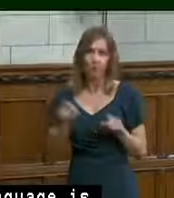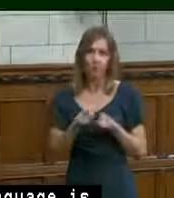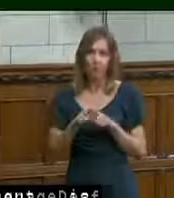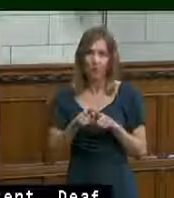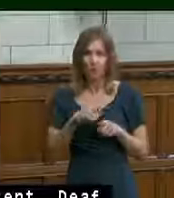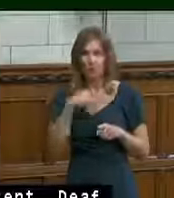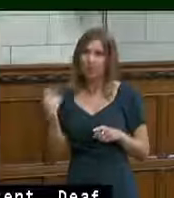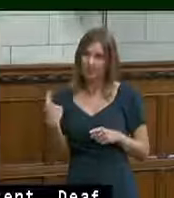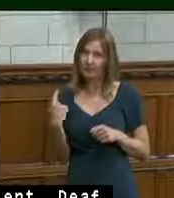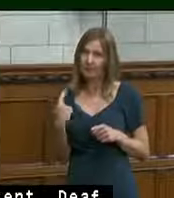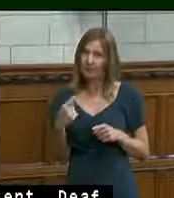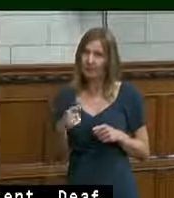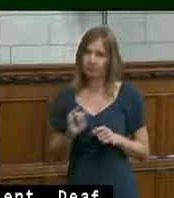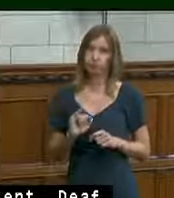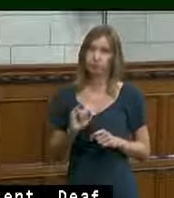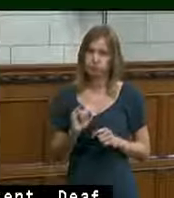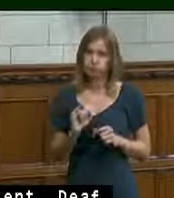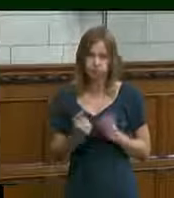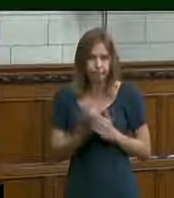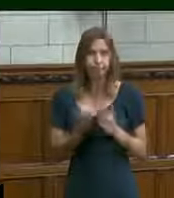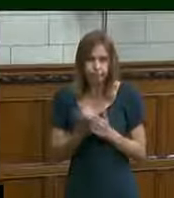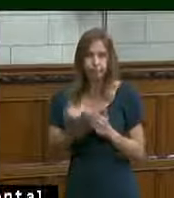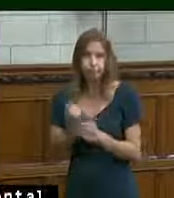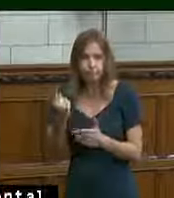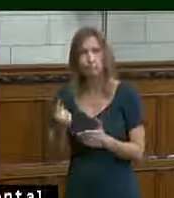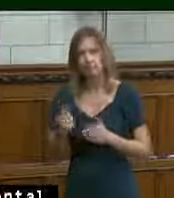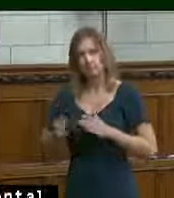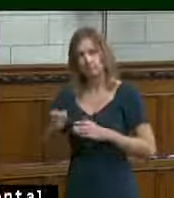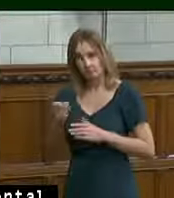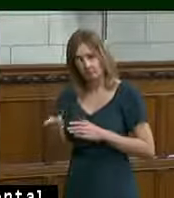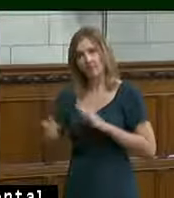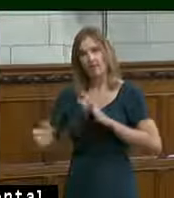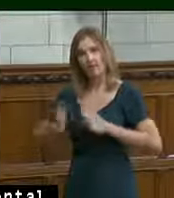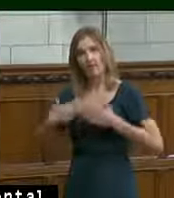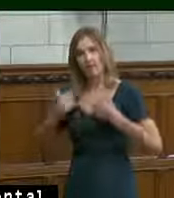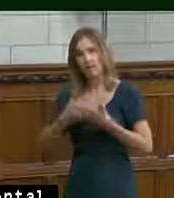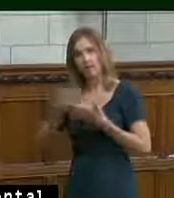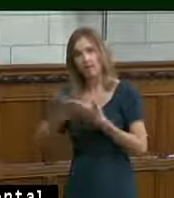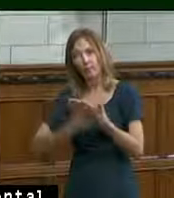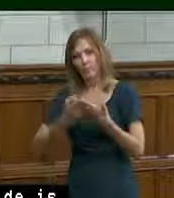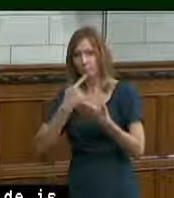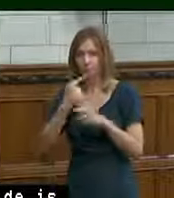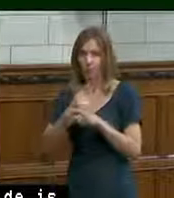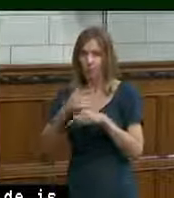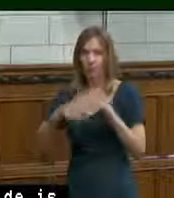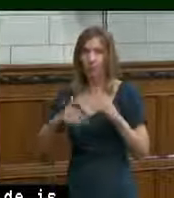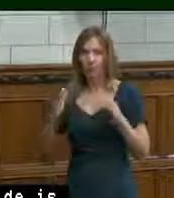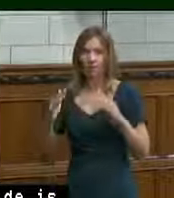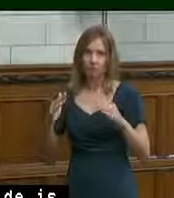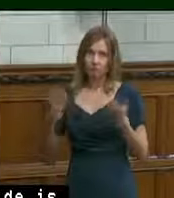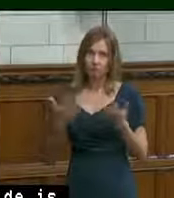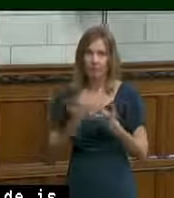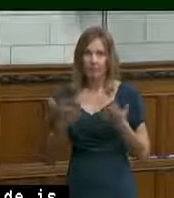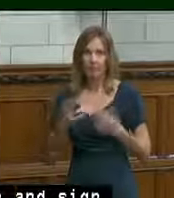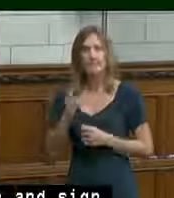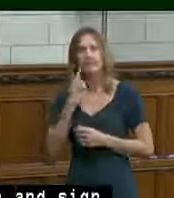is becoming more of a concern, and Sign Health report that there have been several high-profile deaf men dying by